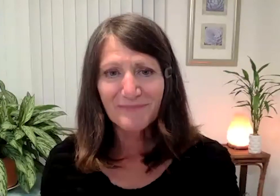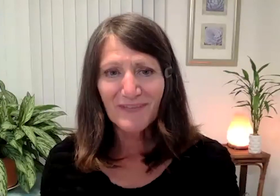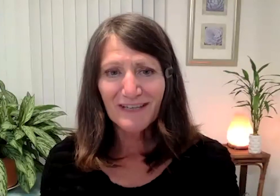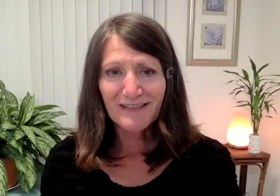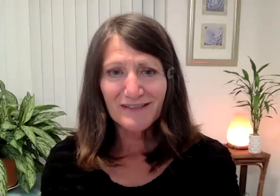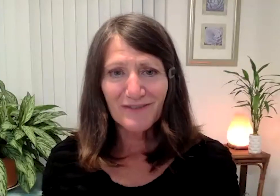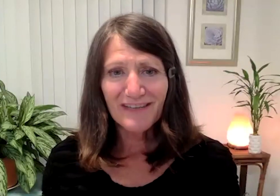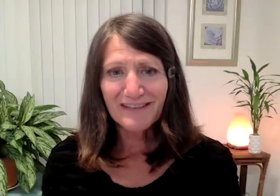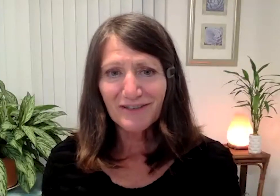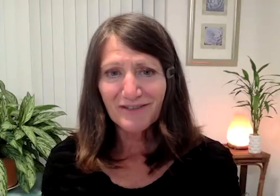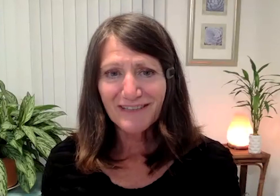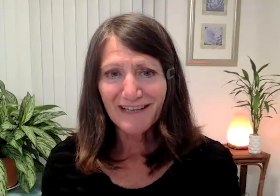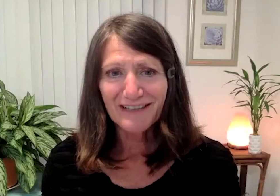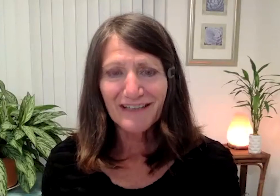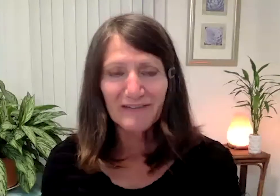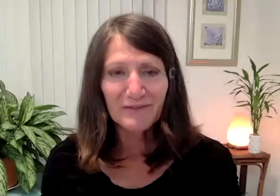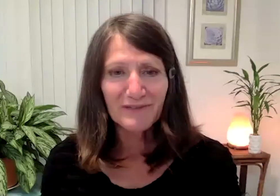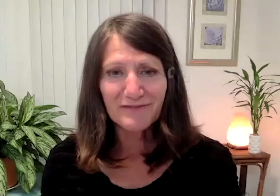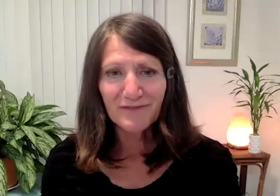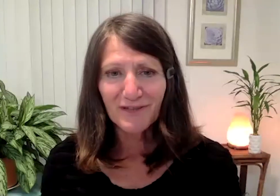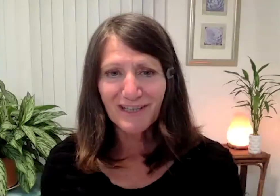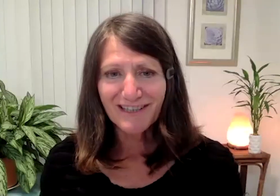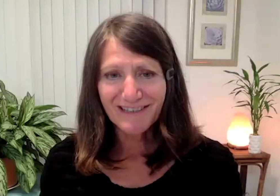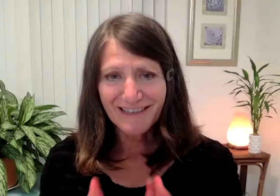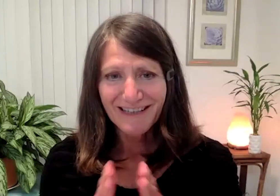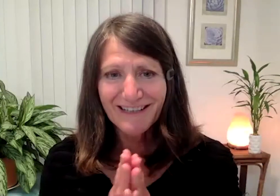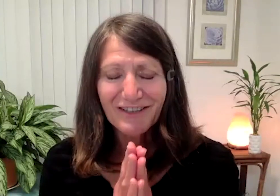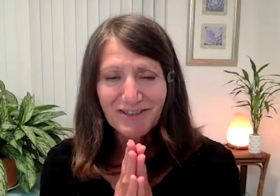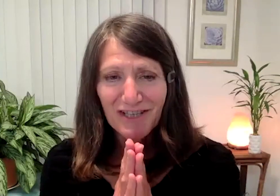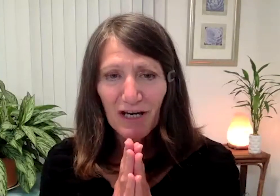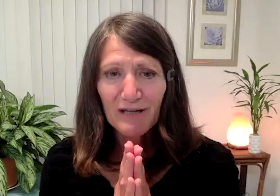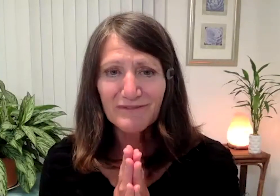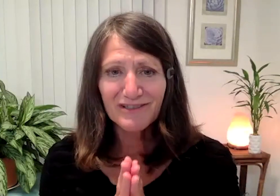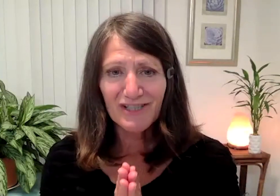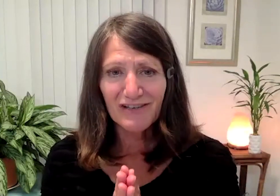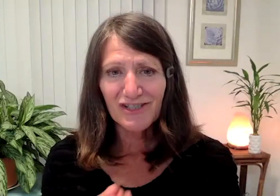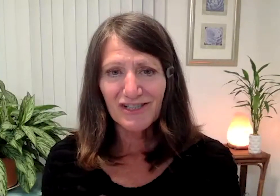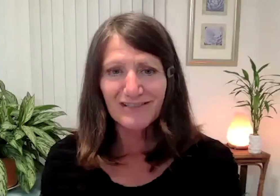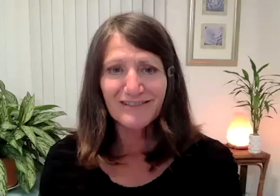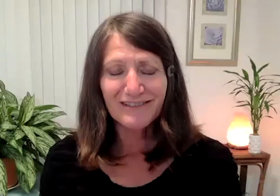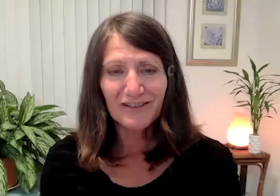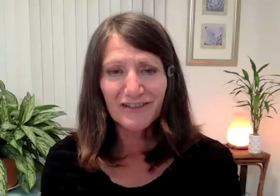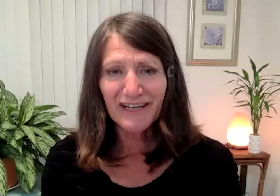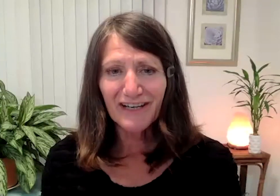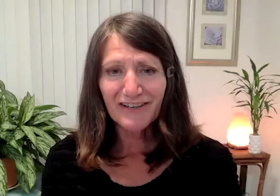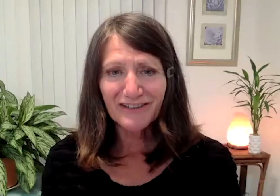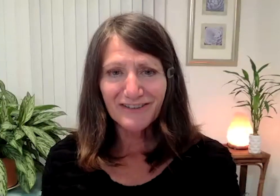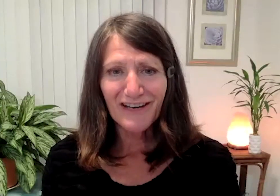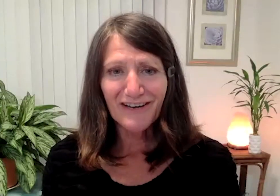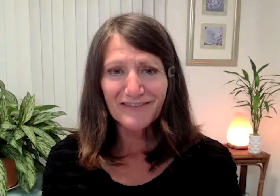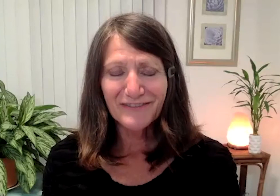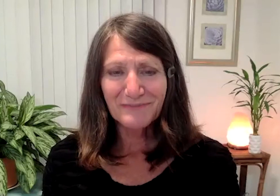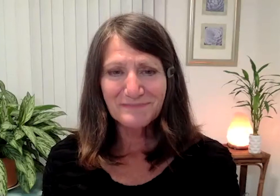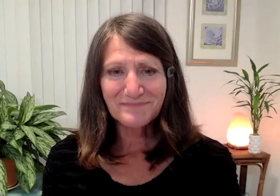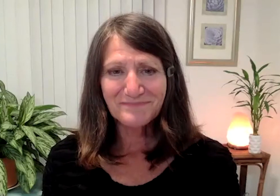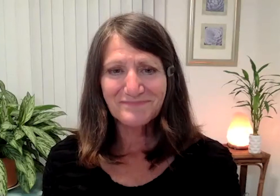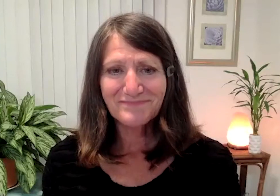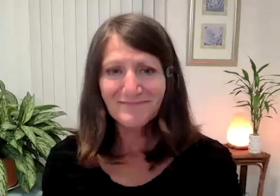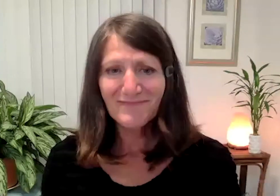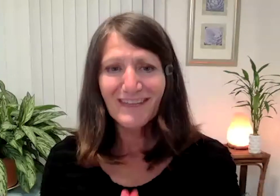practices. So thank you again, everyone, for your time, your attention, your care, your love.